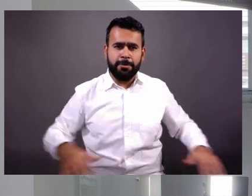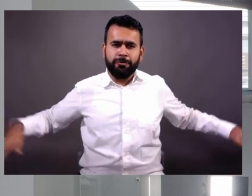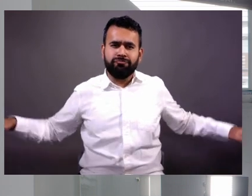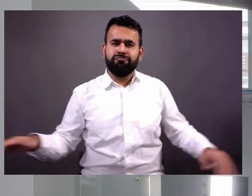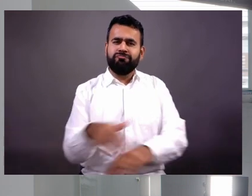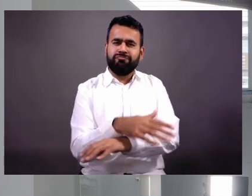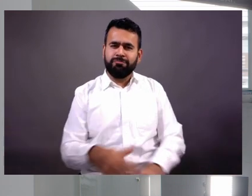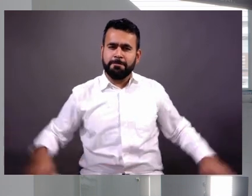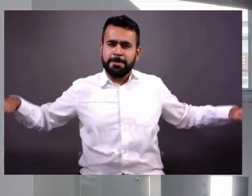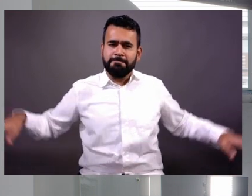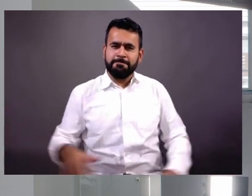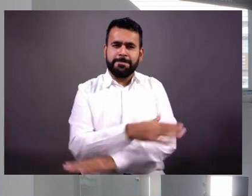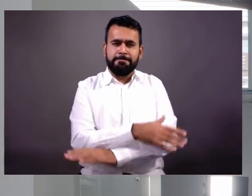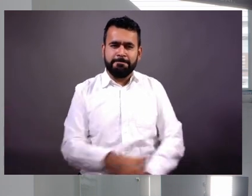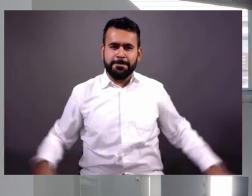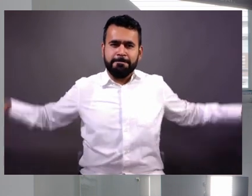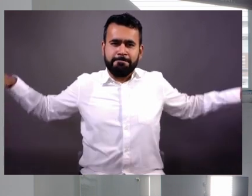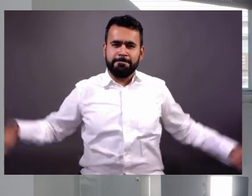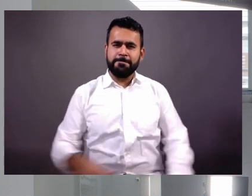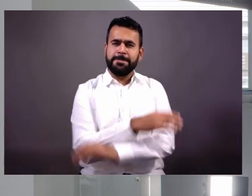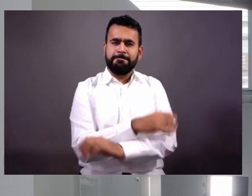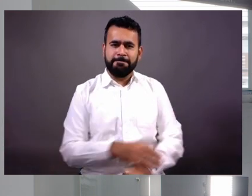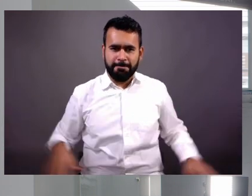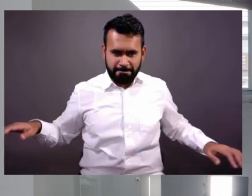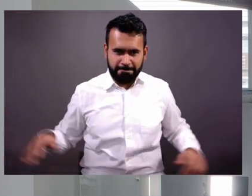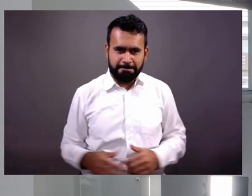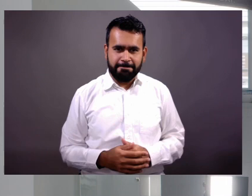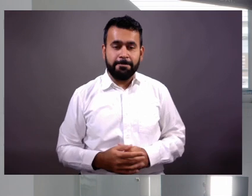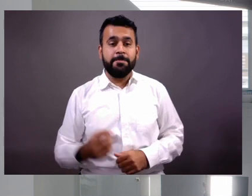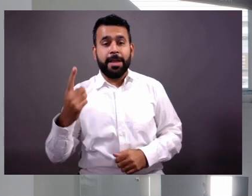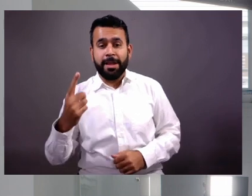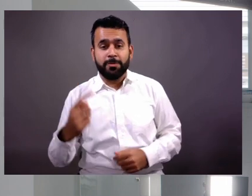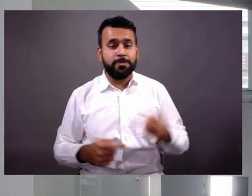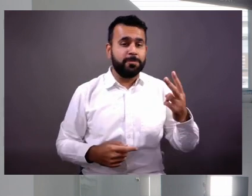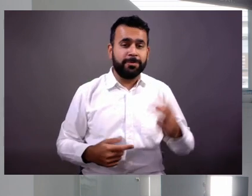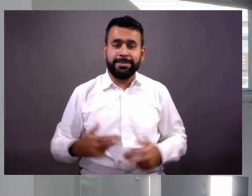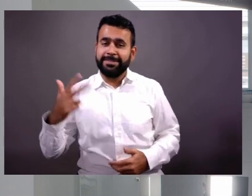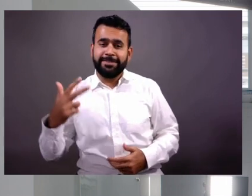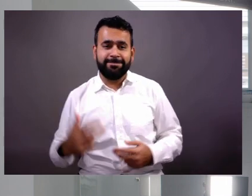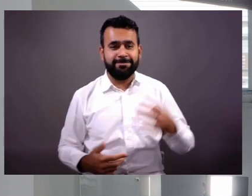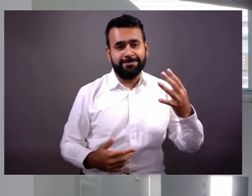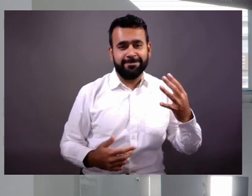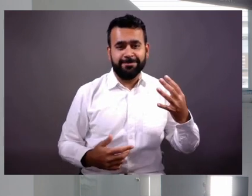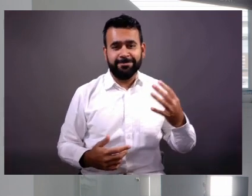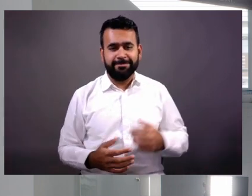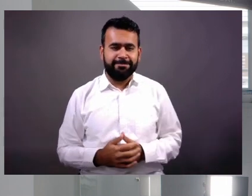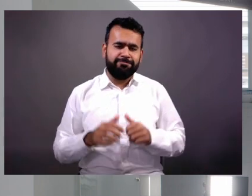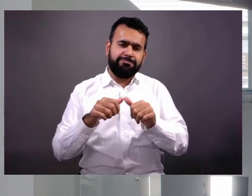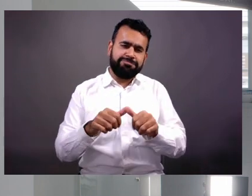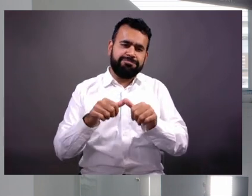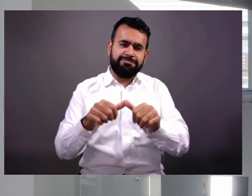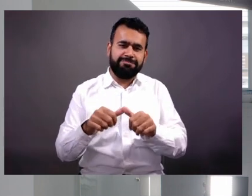and 4, 5 and 6, 7 and 8, and 1 and